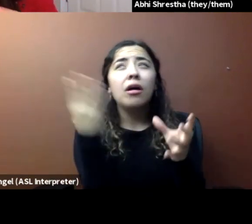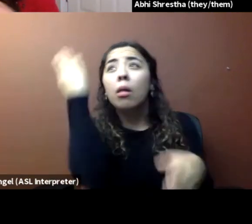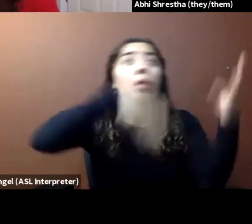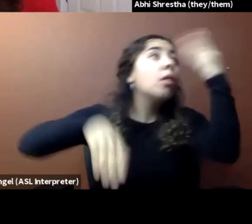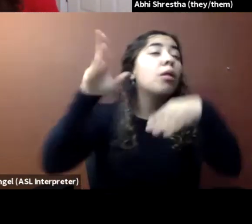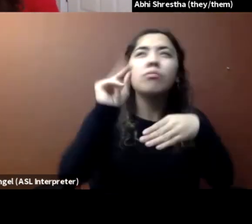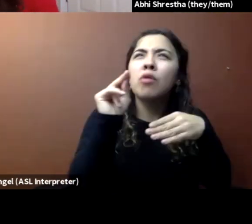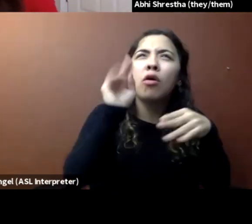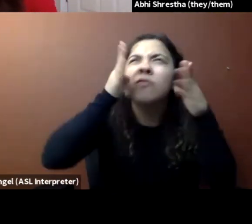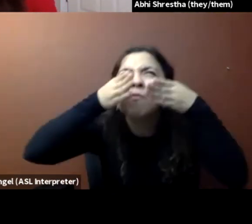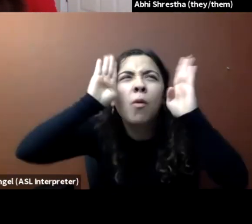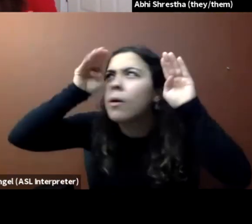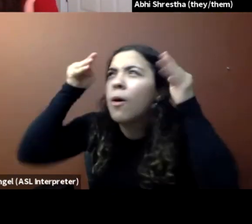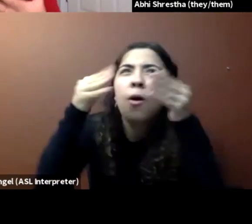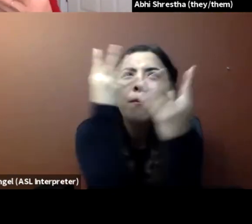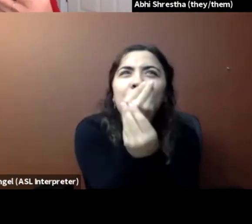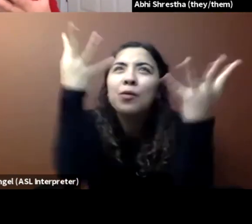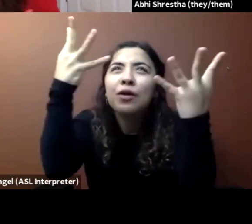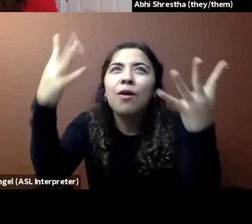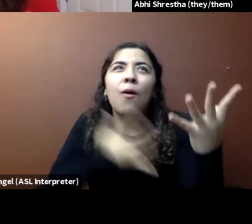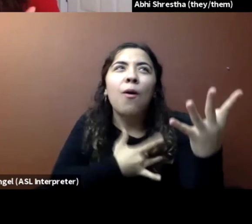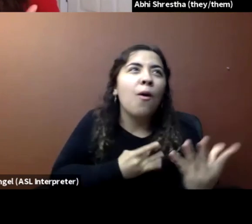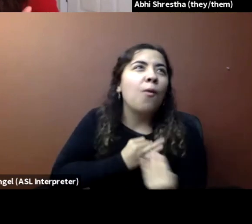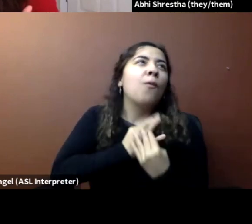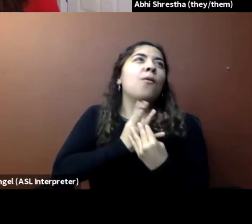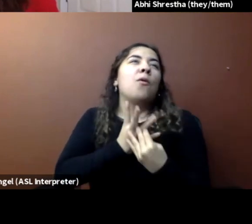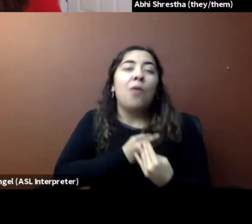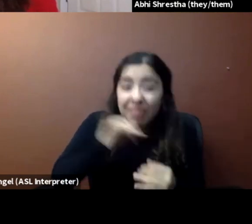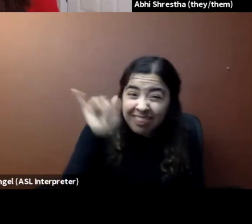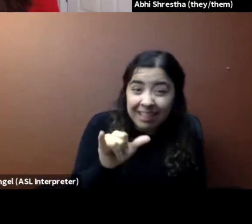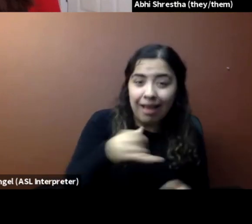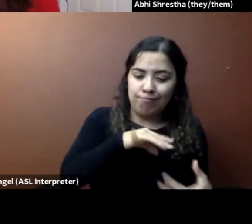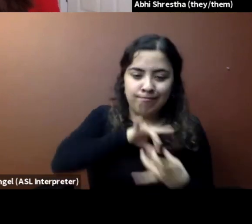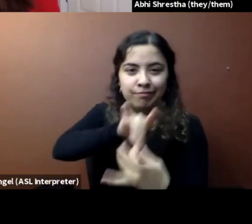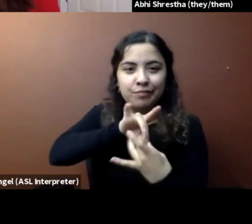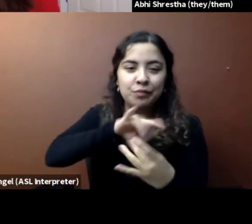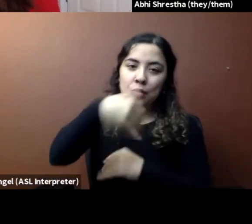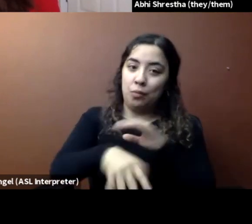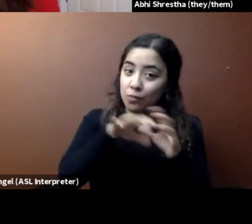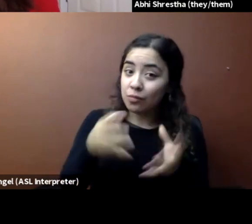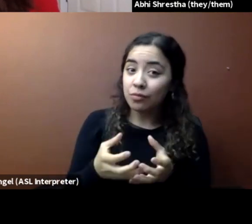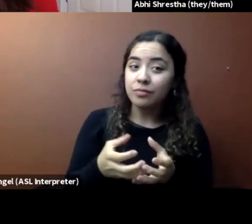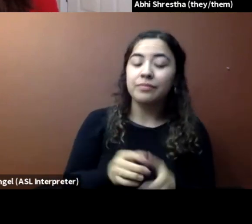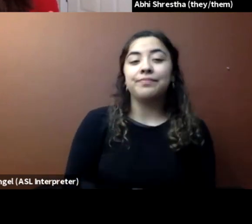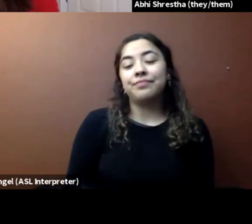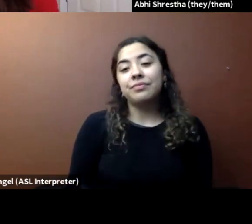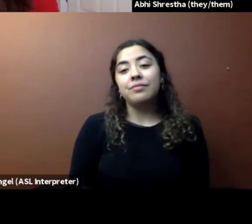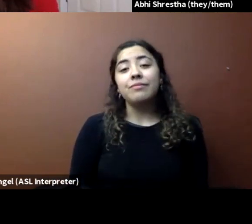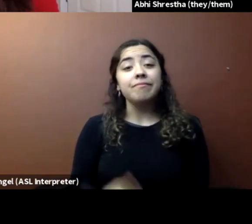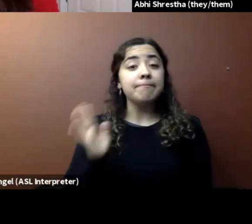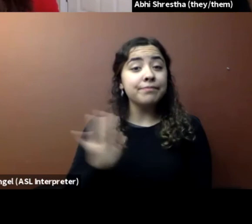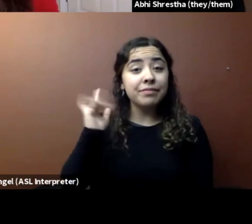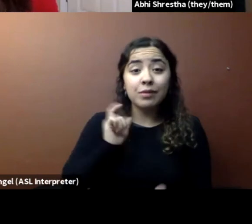what makes me feel alive and connected to the world. So when I was writing